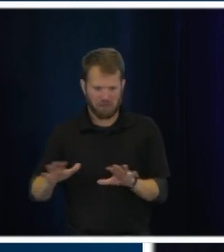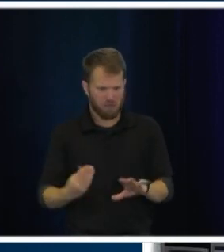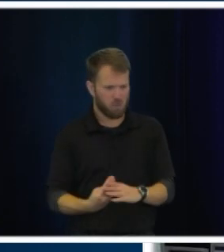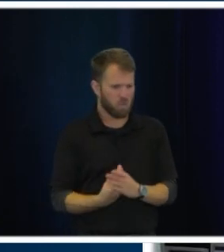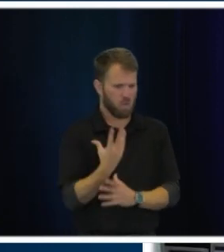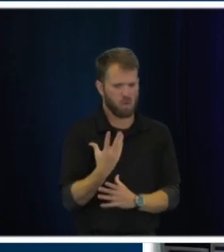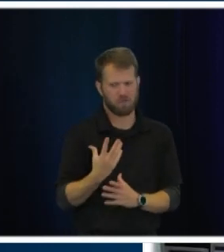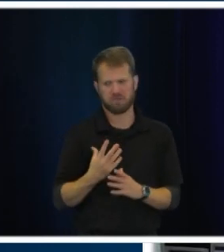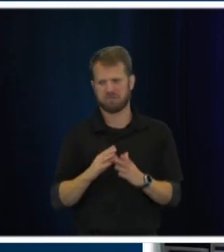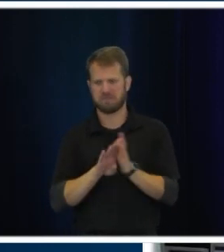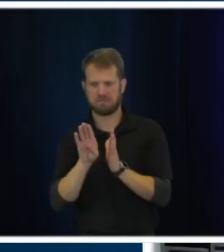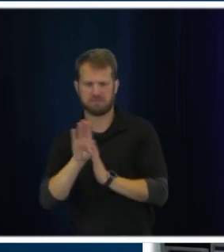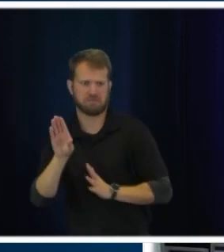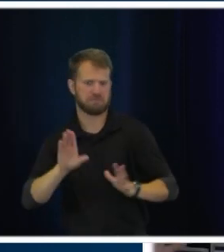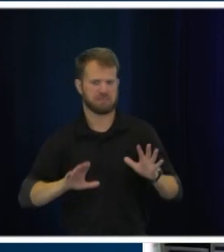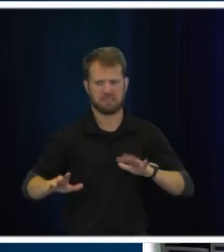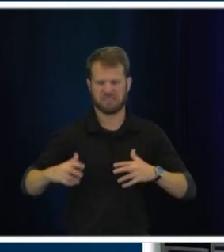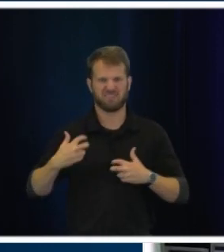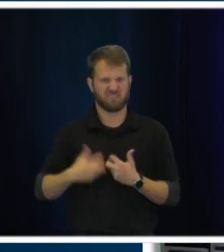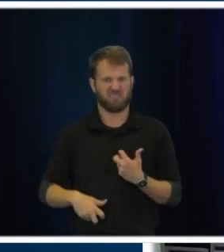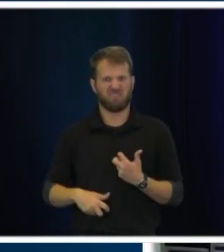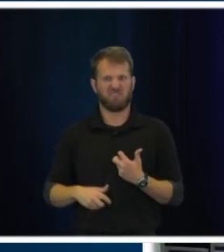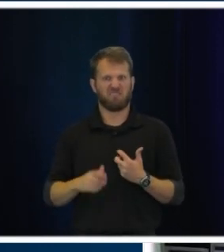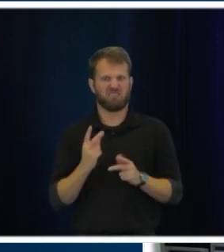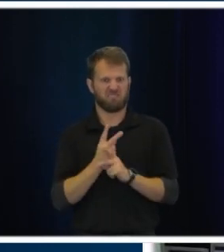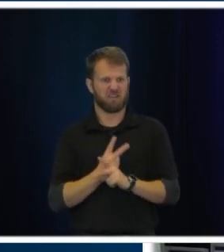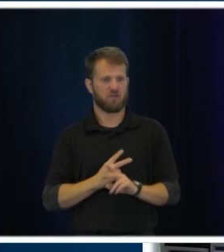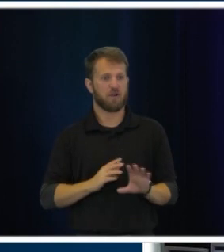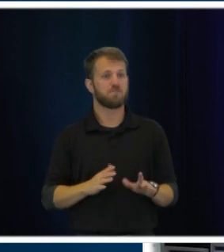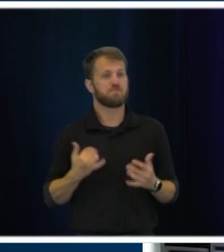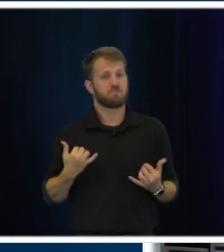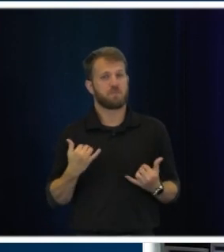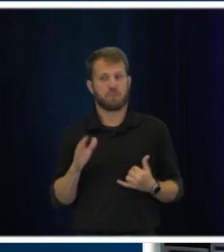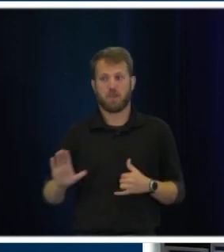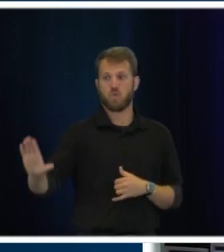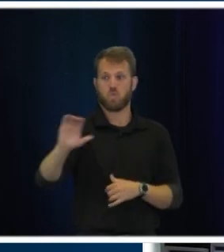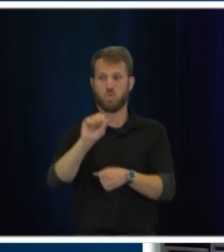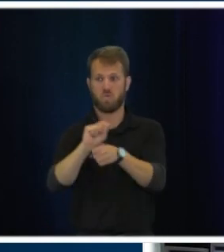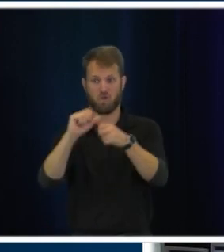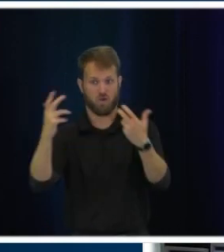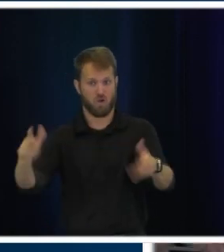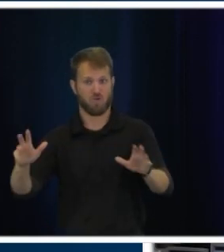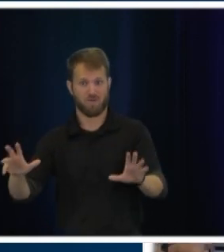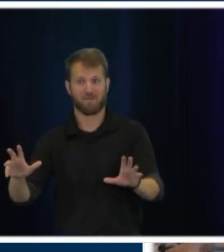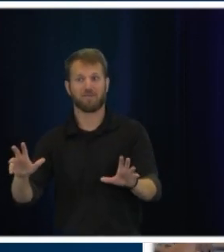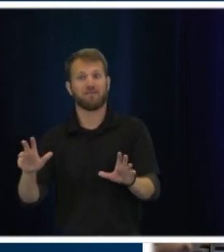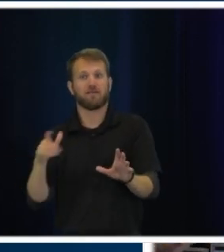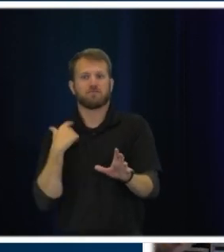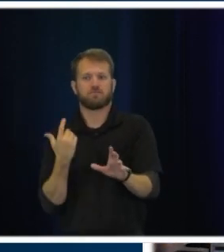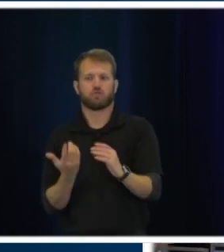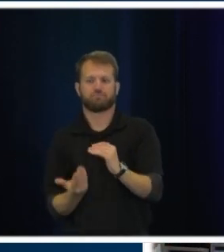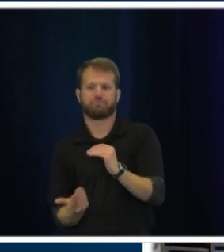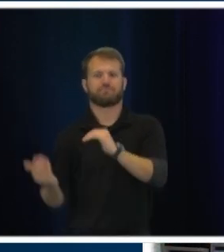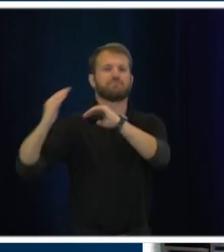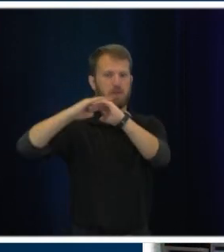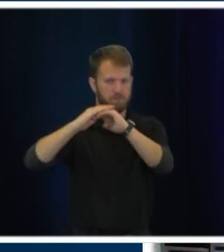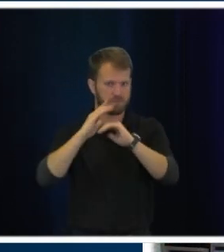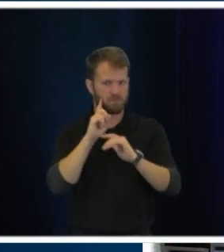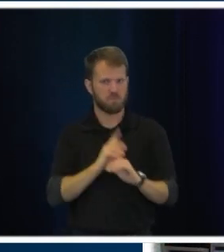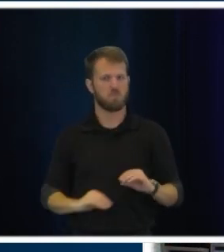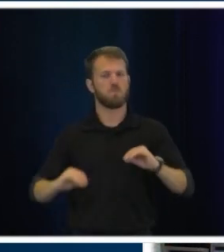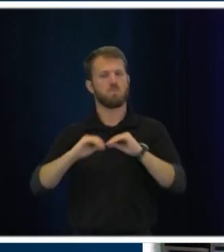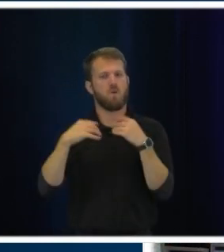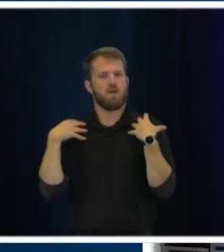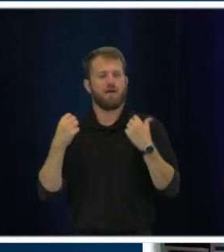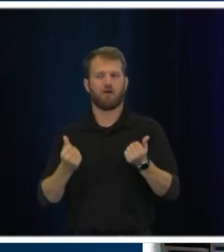The sessions today are designed to help enhance the work that you are doing to create healthy and thriving neighborhoods.